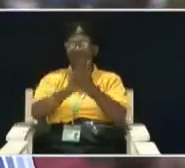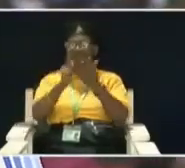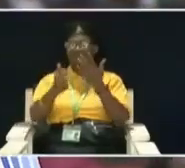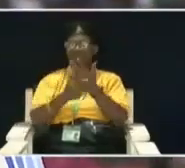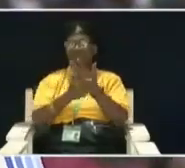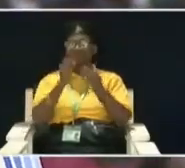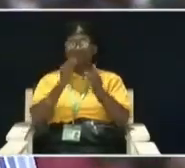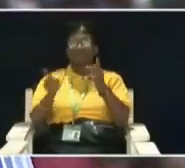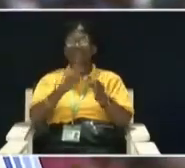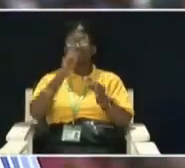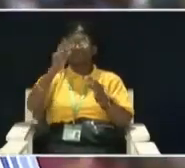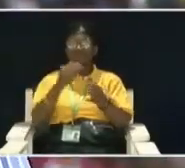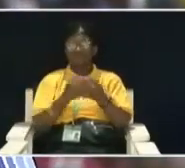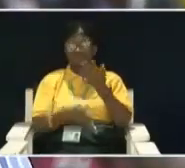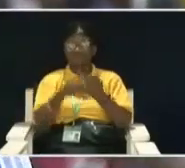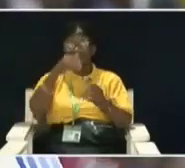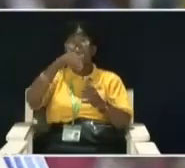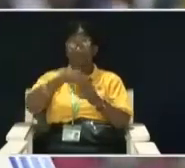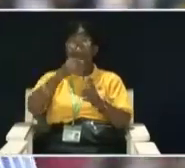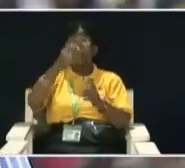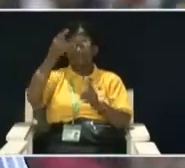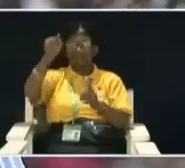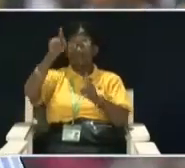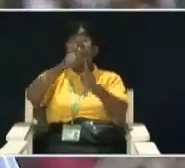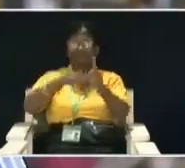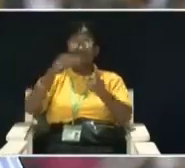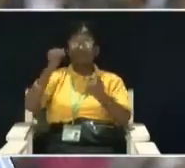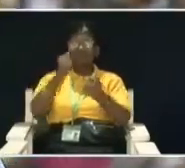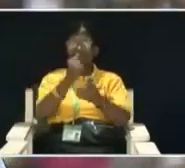April, let me hear you shout hallelujah.